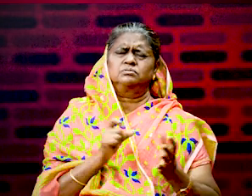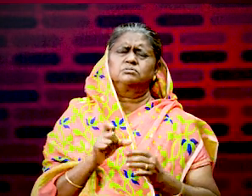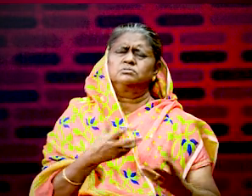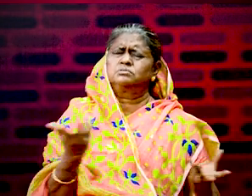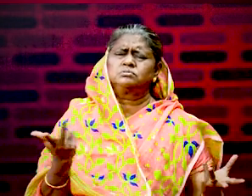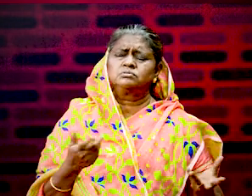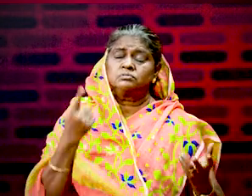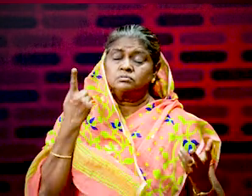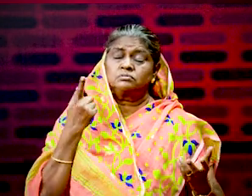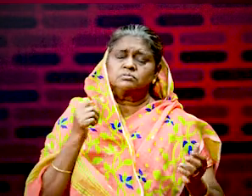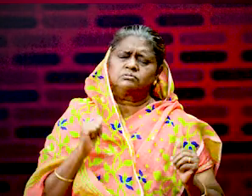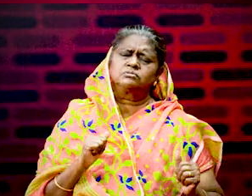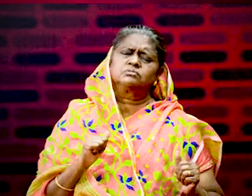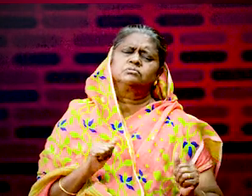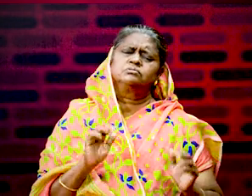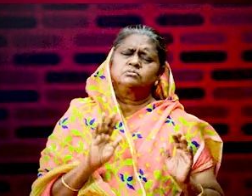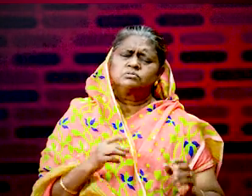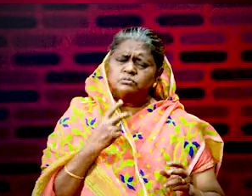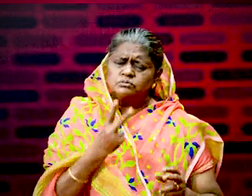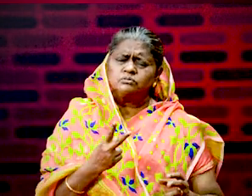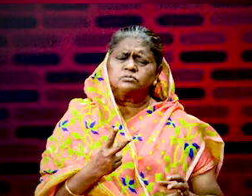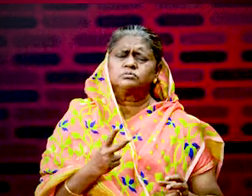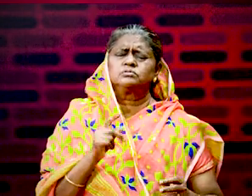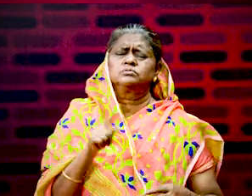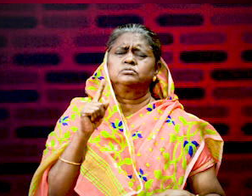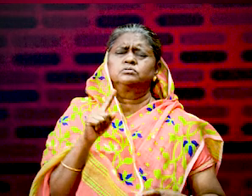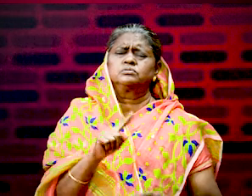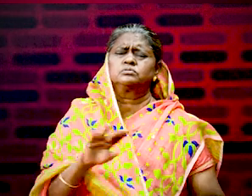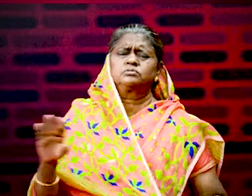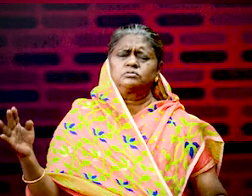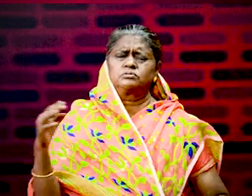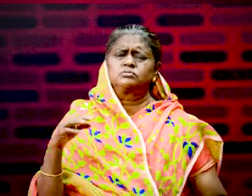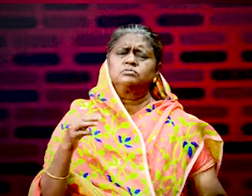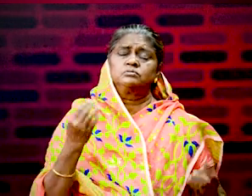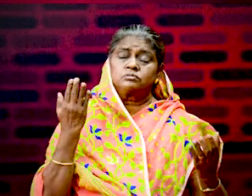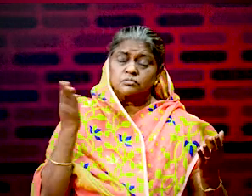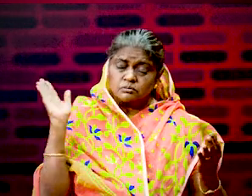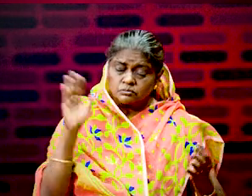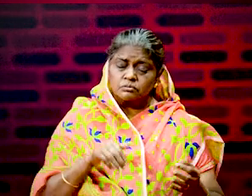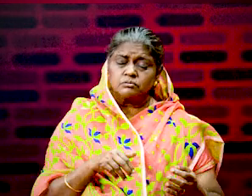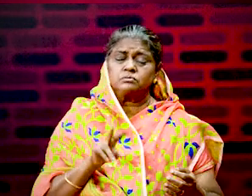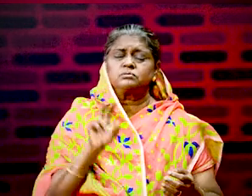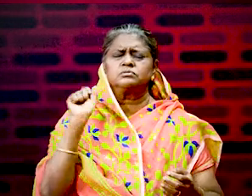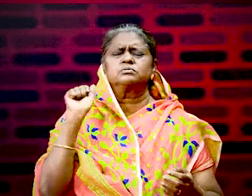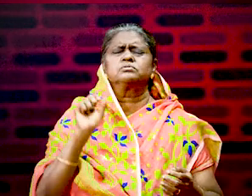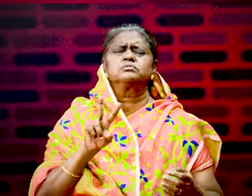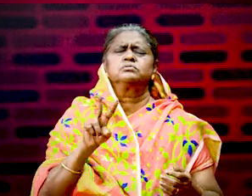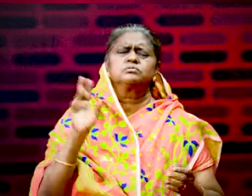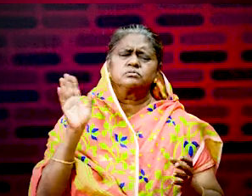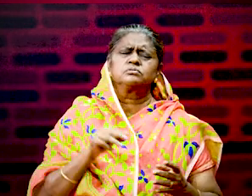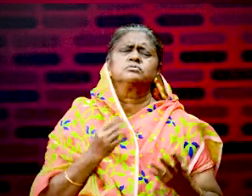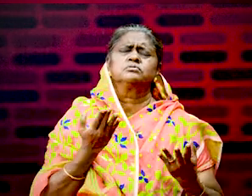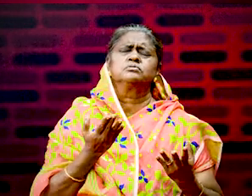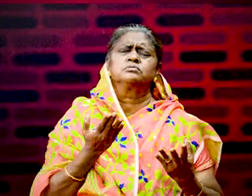Lord, You are sitting on the heavenly throne, O God. Show Your justice to Your children, O God. Come with your vengeance, O